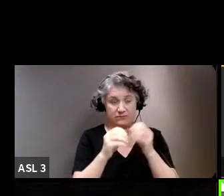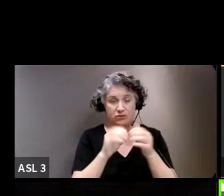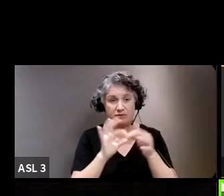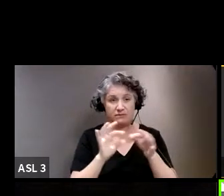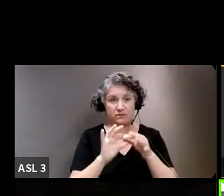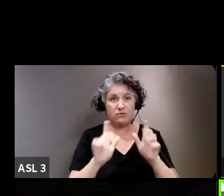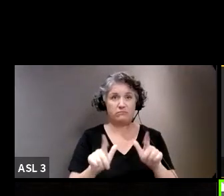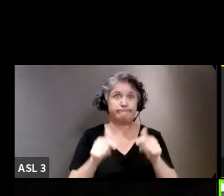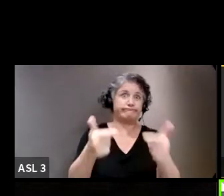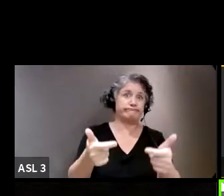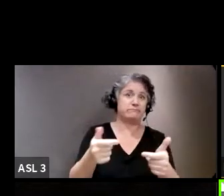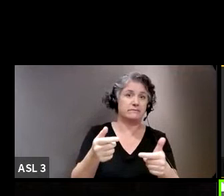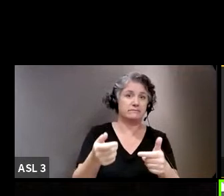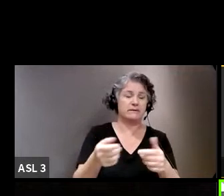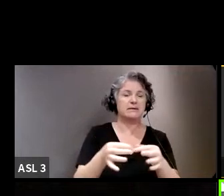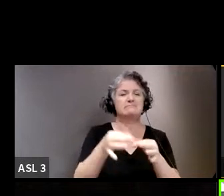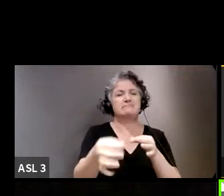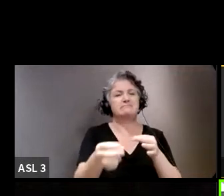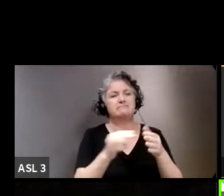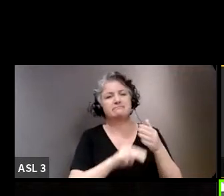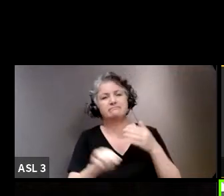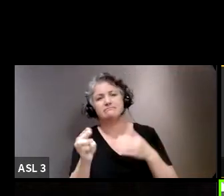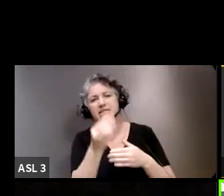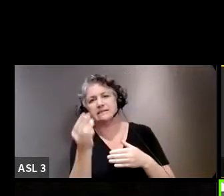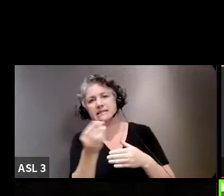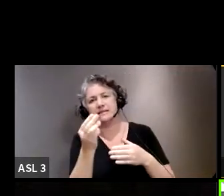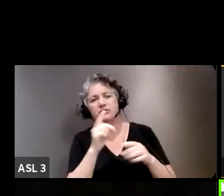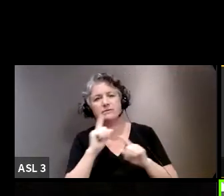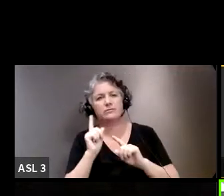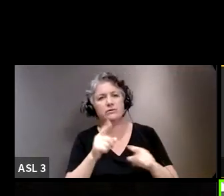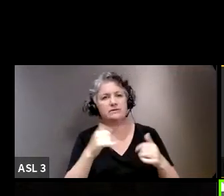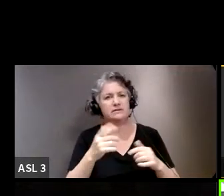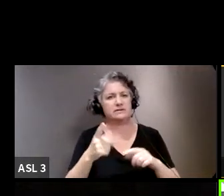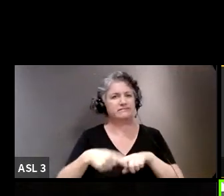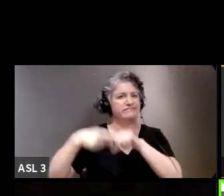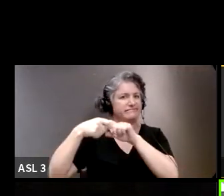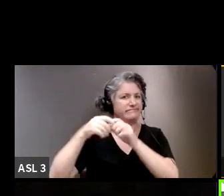to the monday report that's still on the table steve